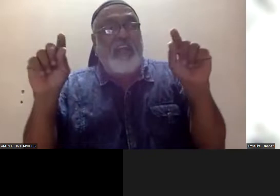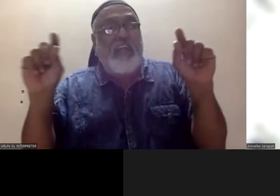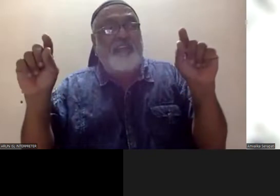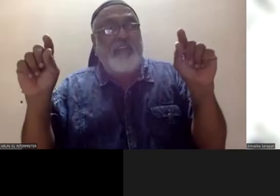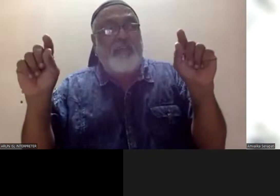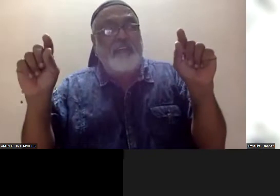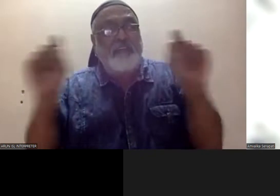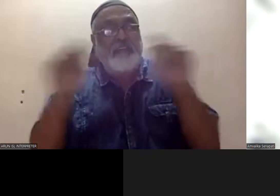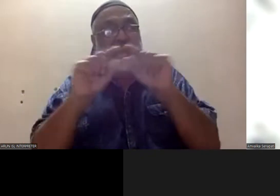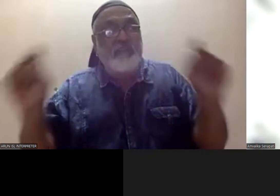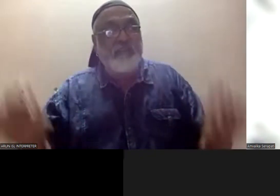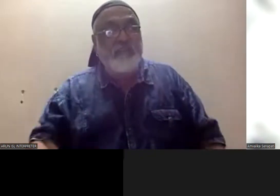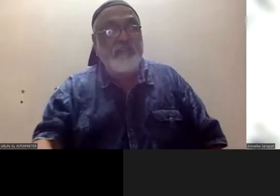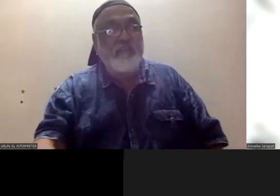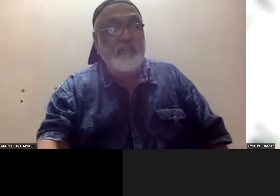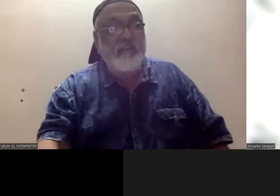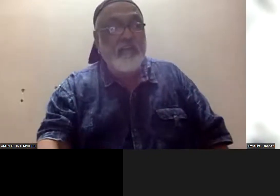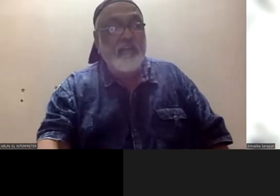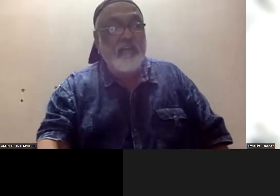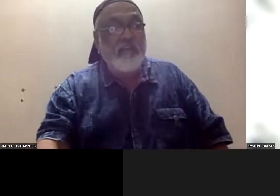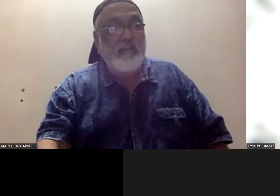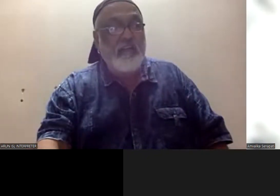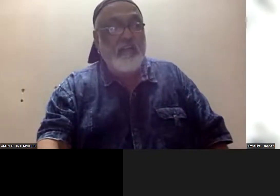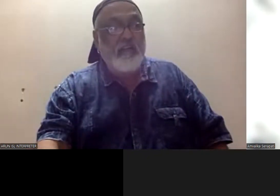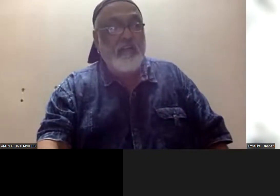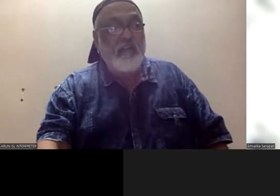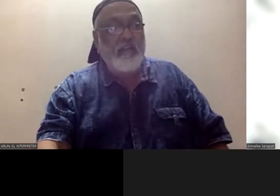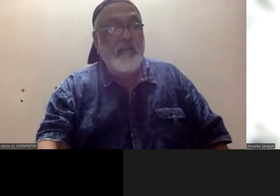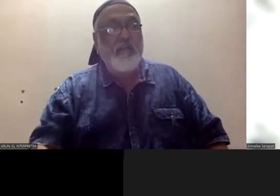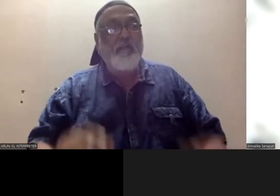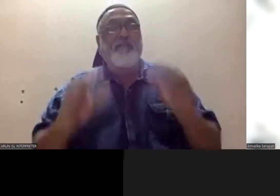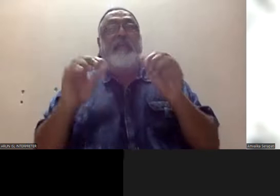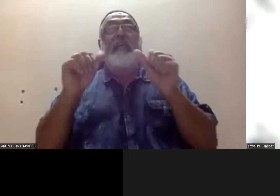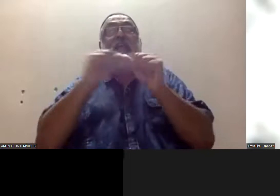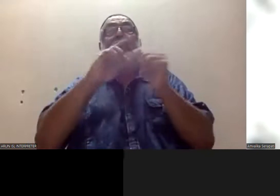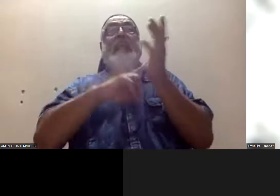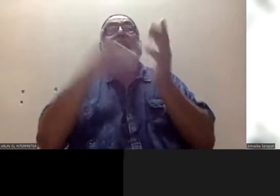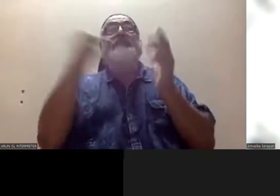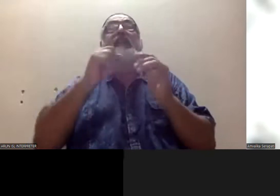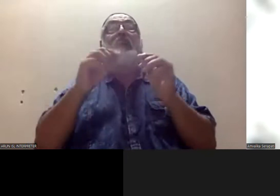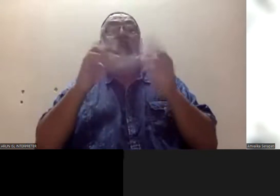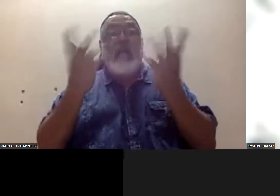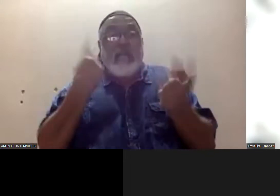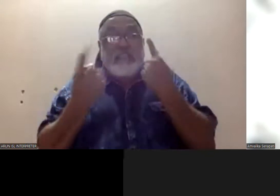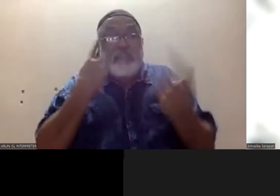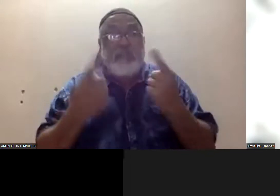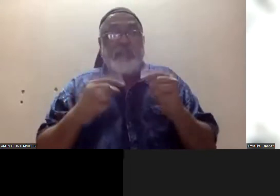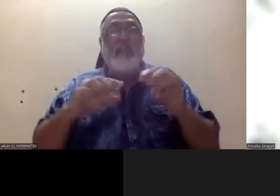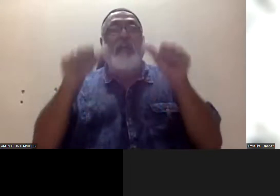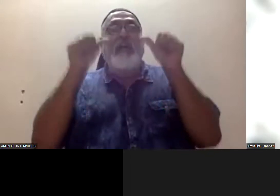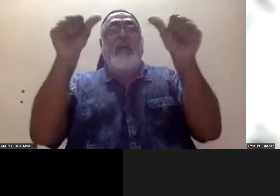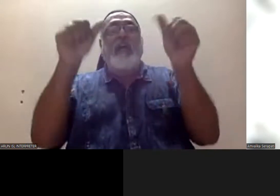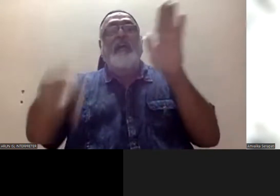this NAAC, please? it is National Assessment and accreditation. Accreditation Council. Yeah. National Assessment